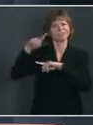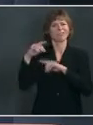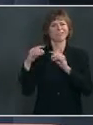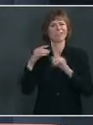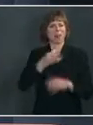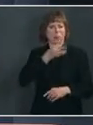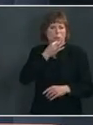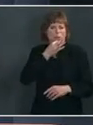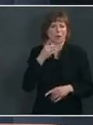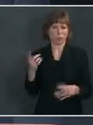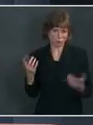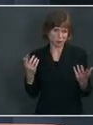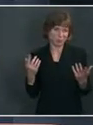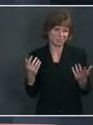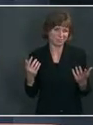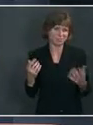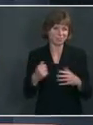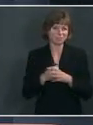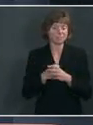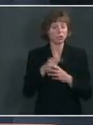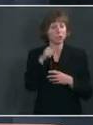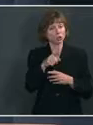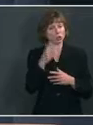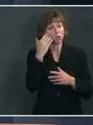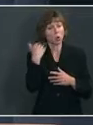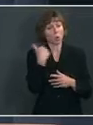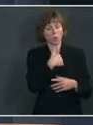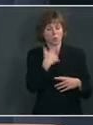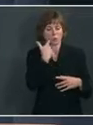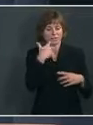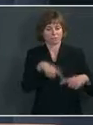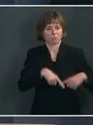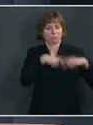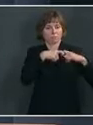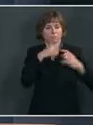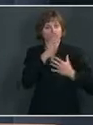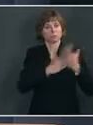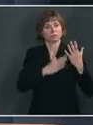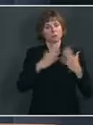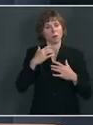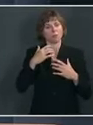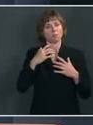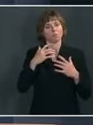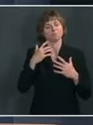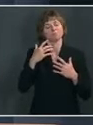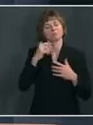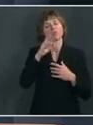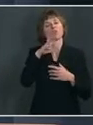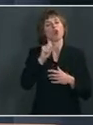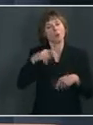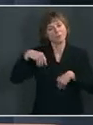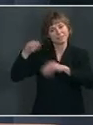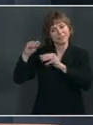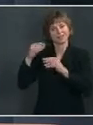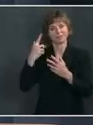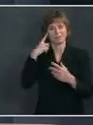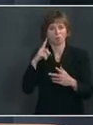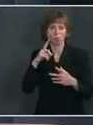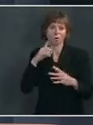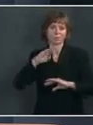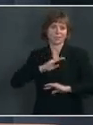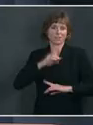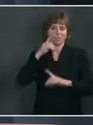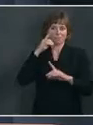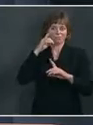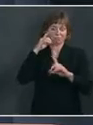But as you know, we've recently paused some arms sales to ensure they meet our strategic objectives, including how to